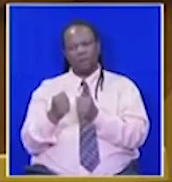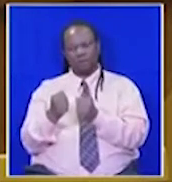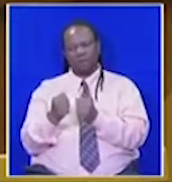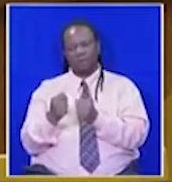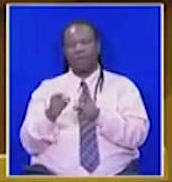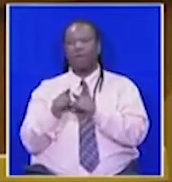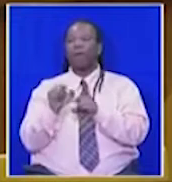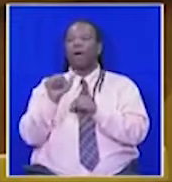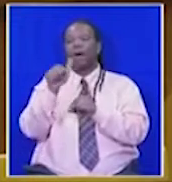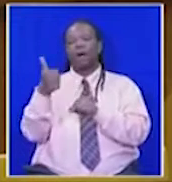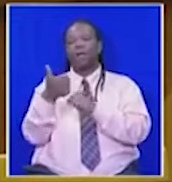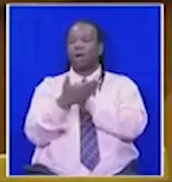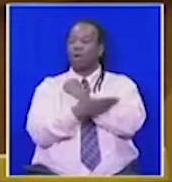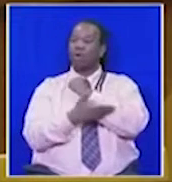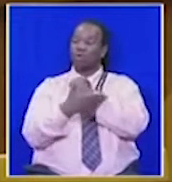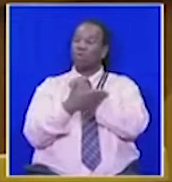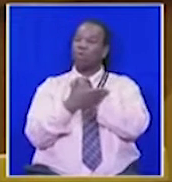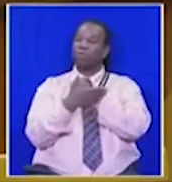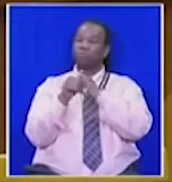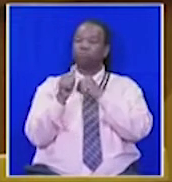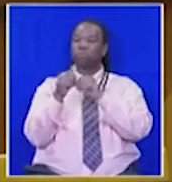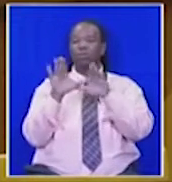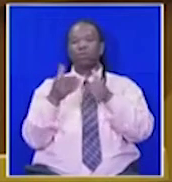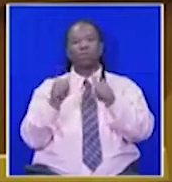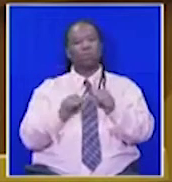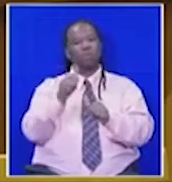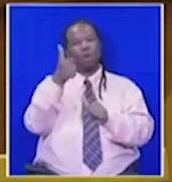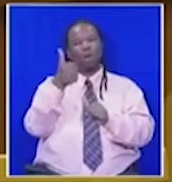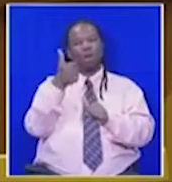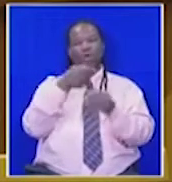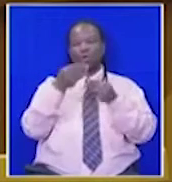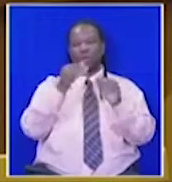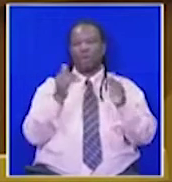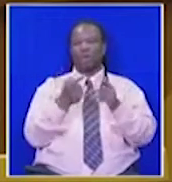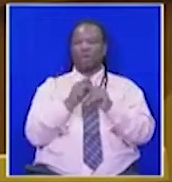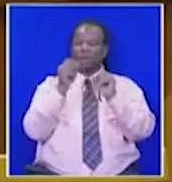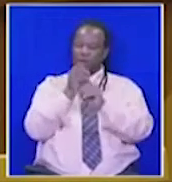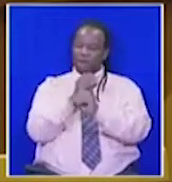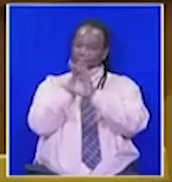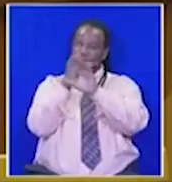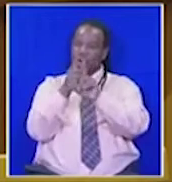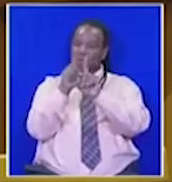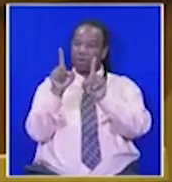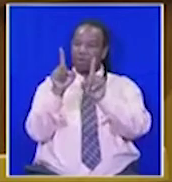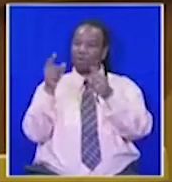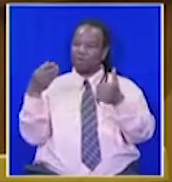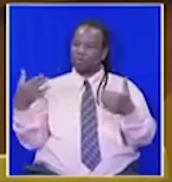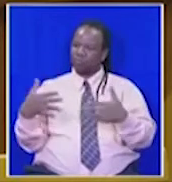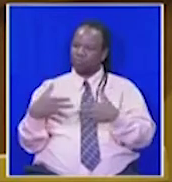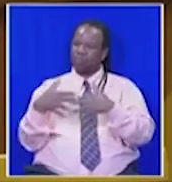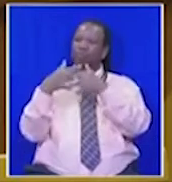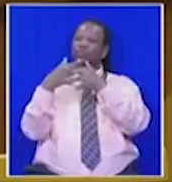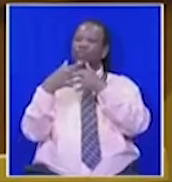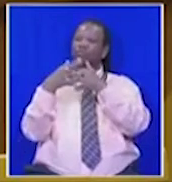group of countries that are doing extremely well. Our focus, we said, is to reignite inclusive growth, growth that